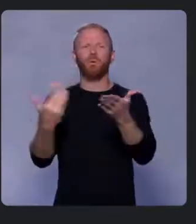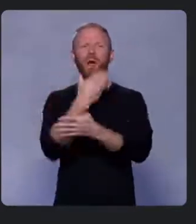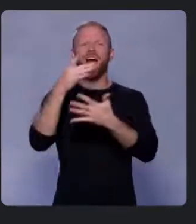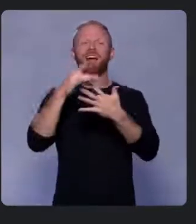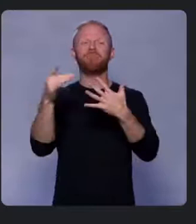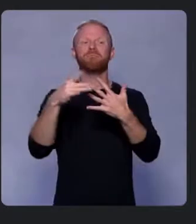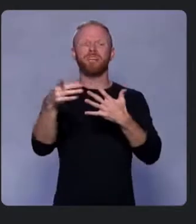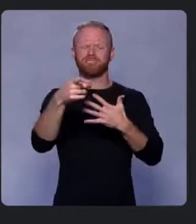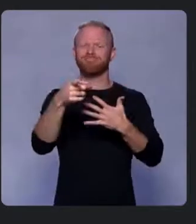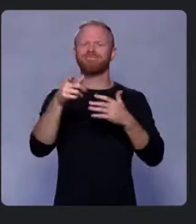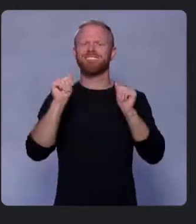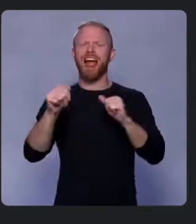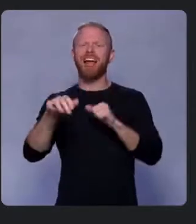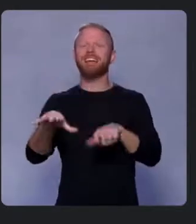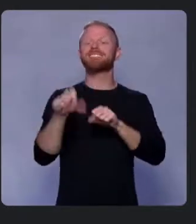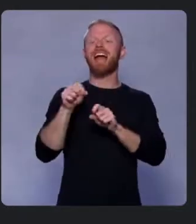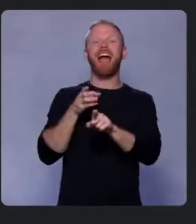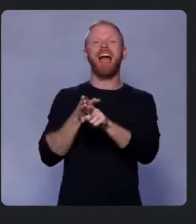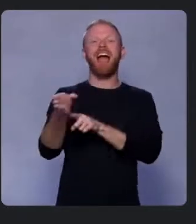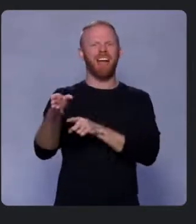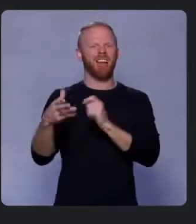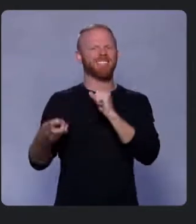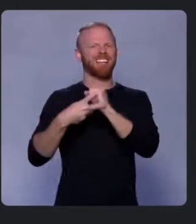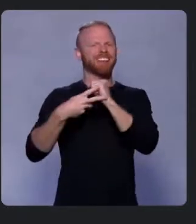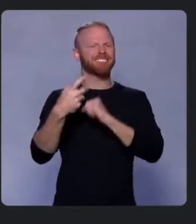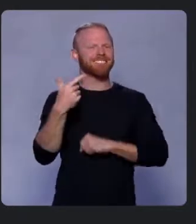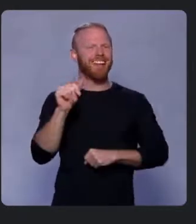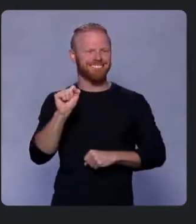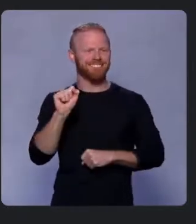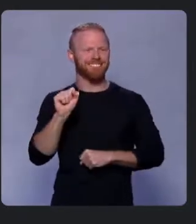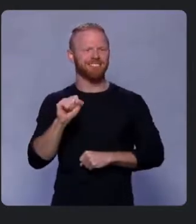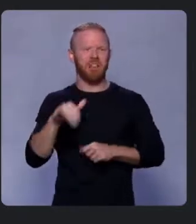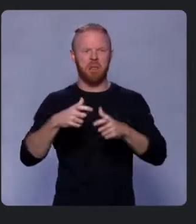most fuel-efficient route. At